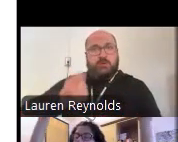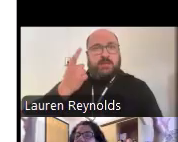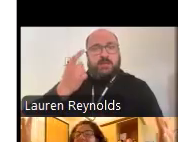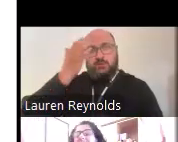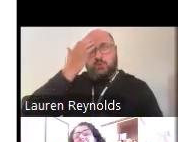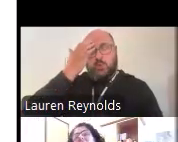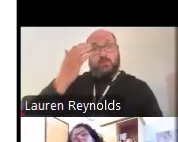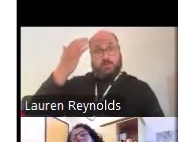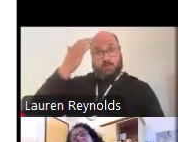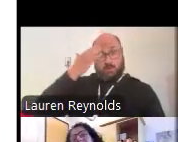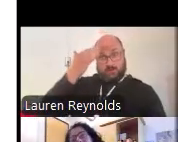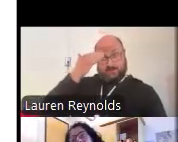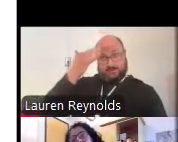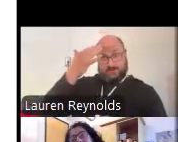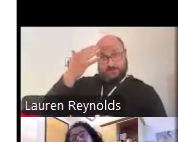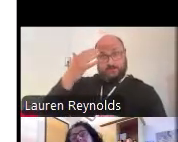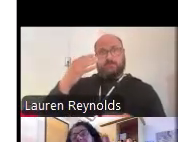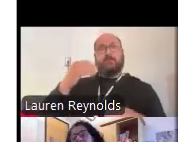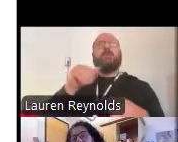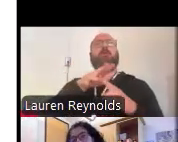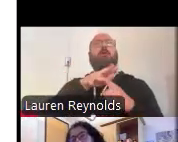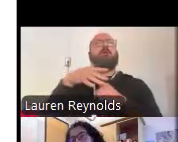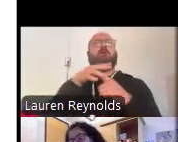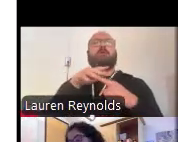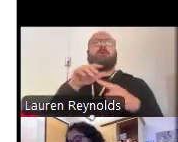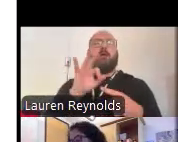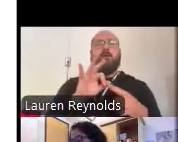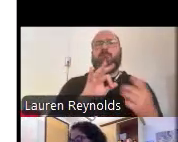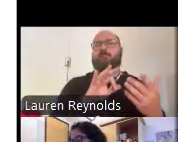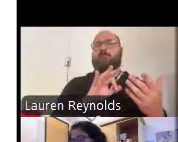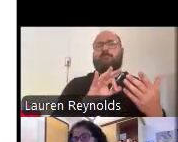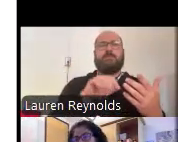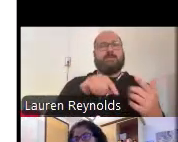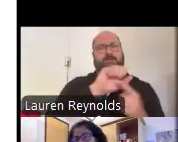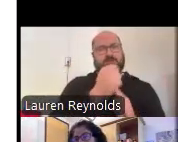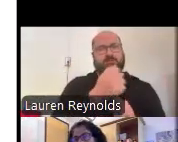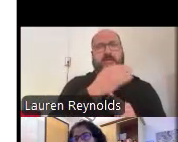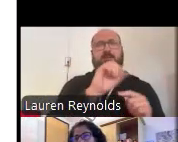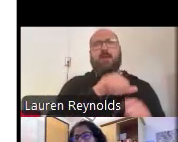autism in the context of co-occurring conditions and other features related to